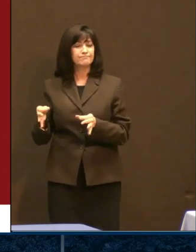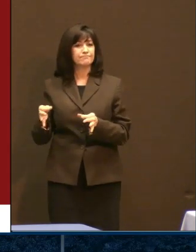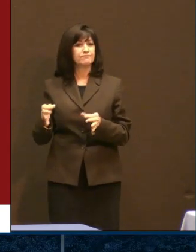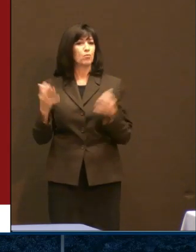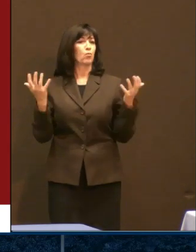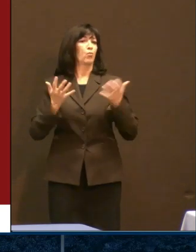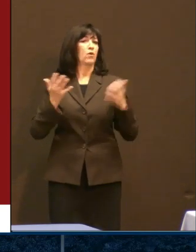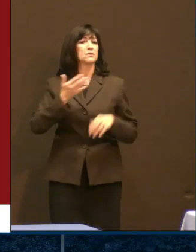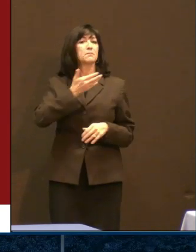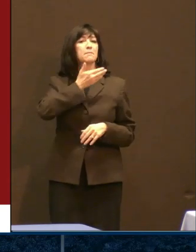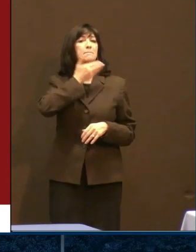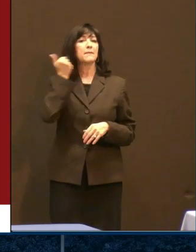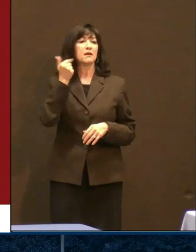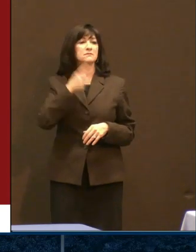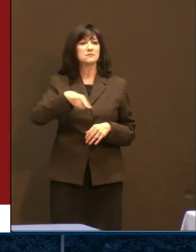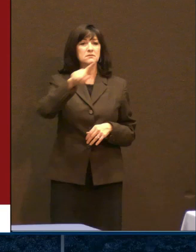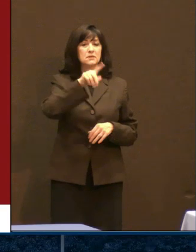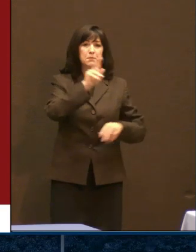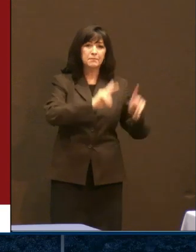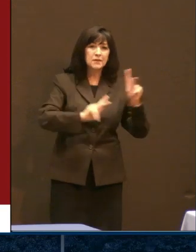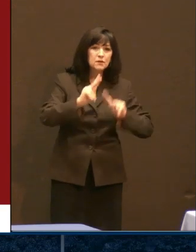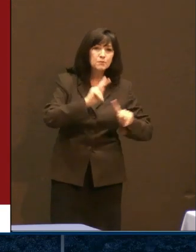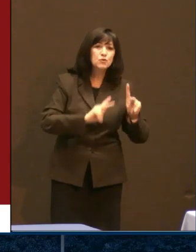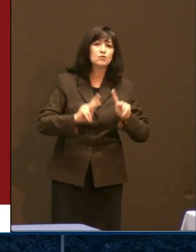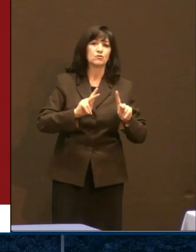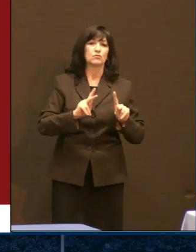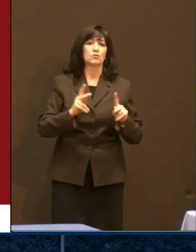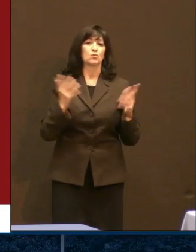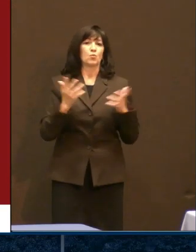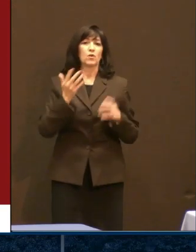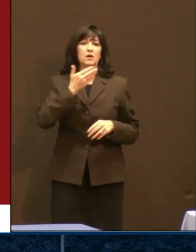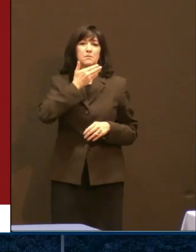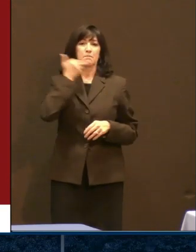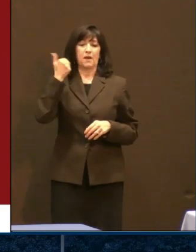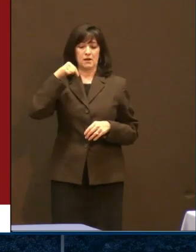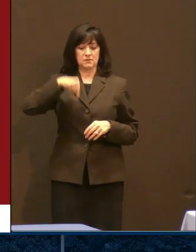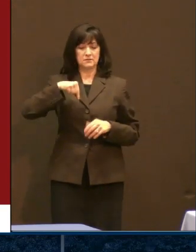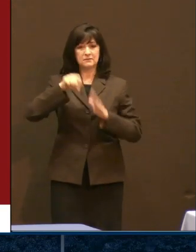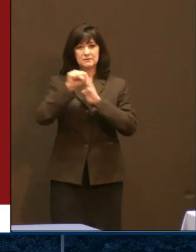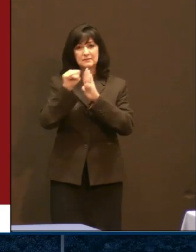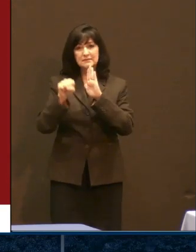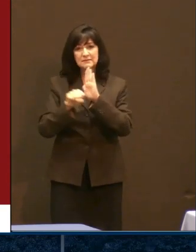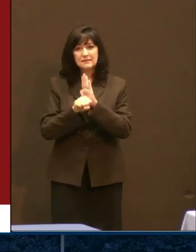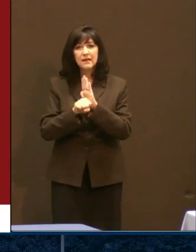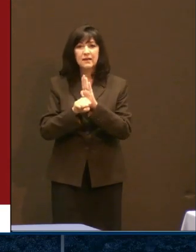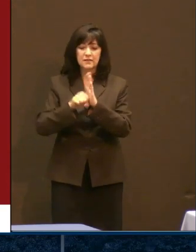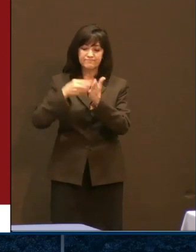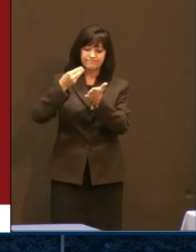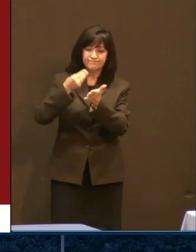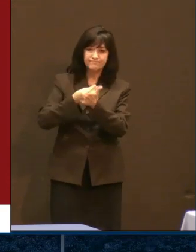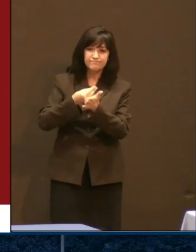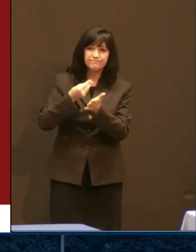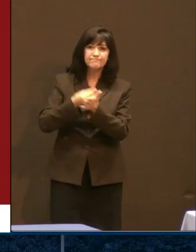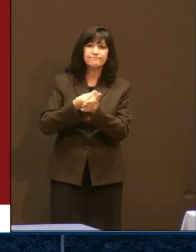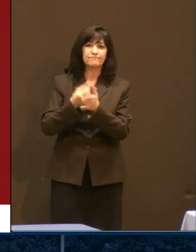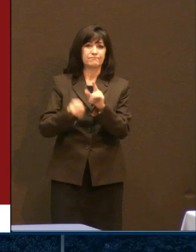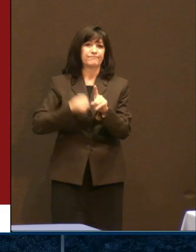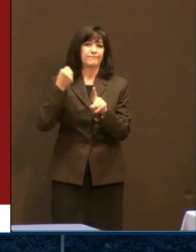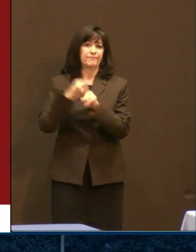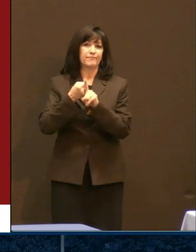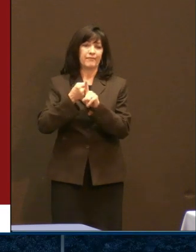the restrictions that we put in place. It is with a measure of the economic